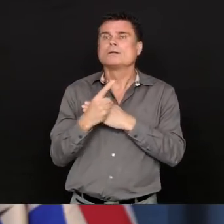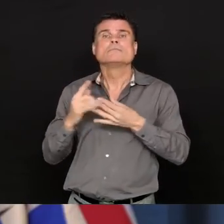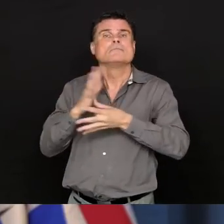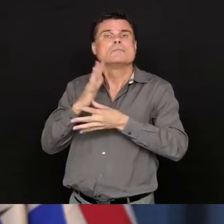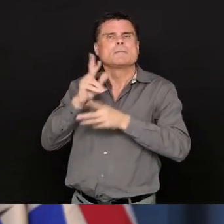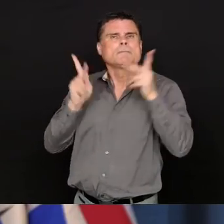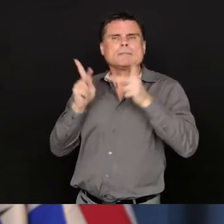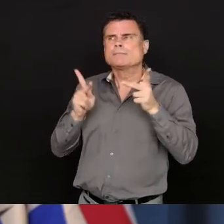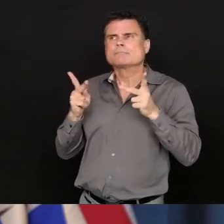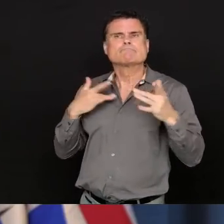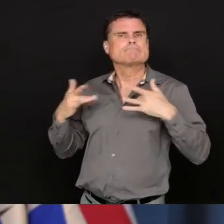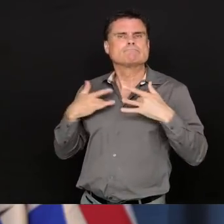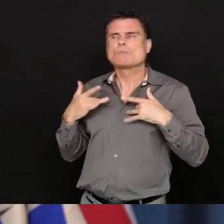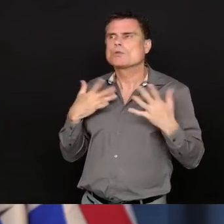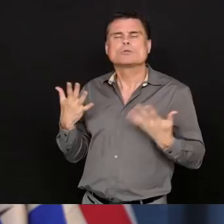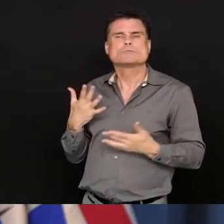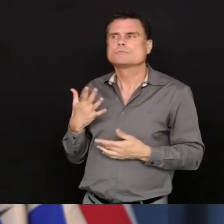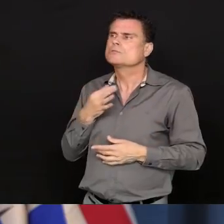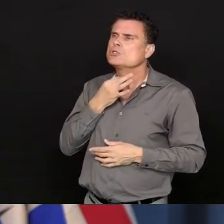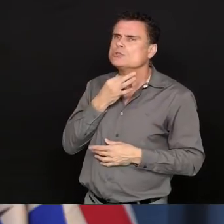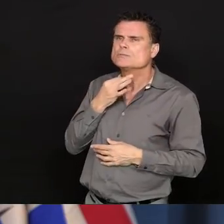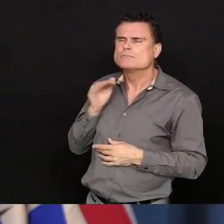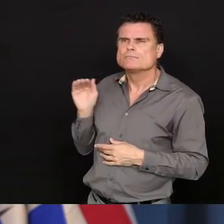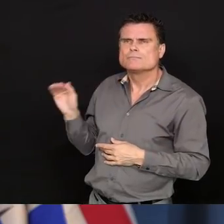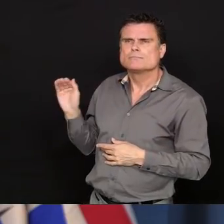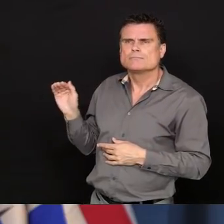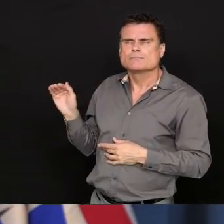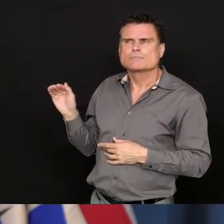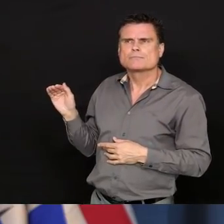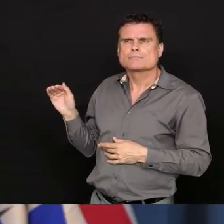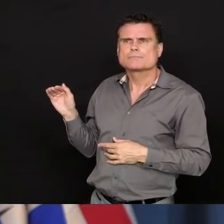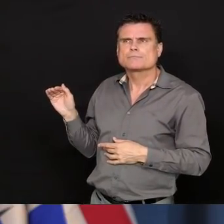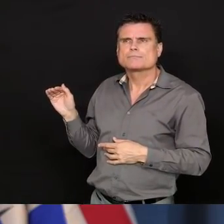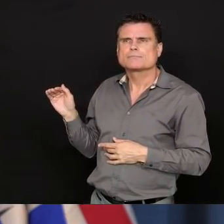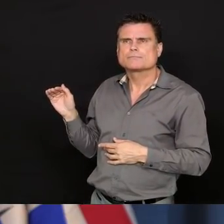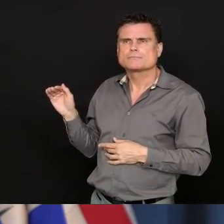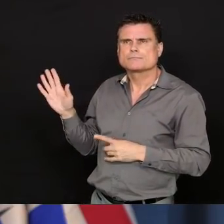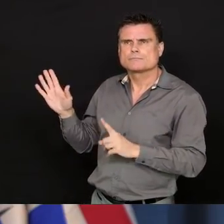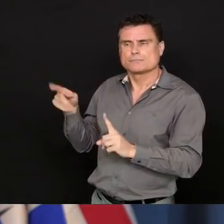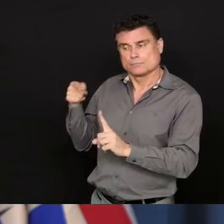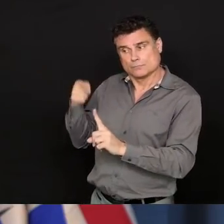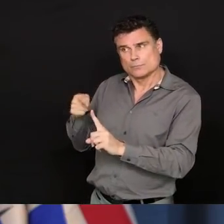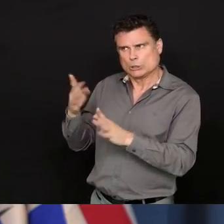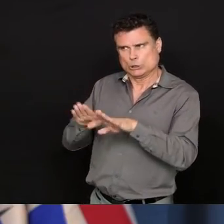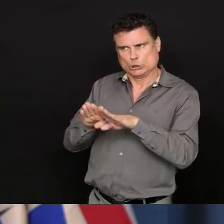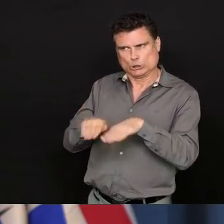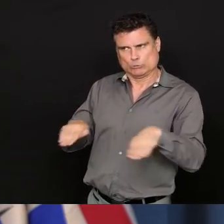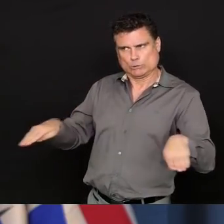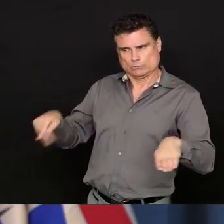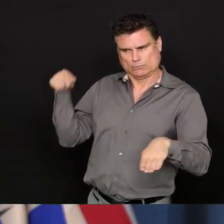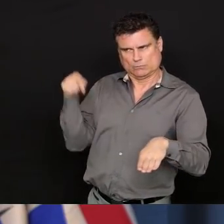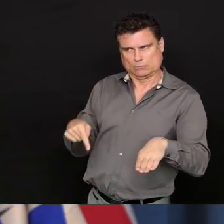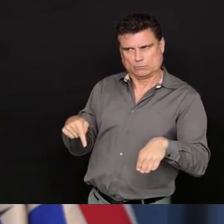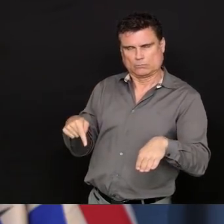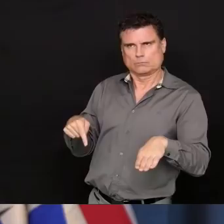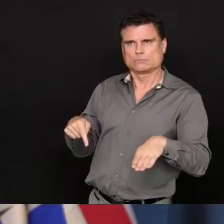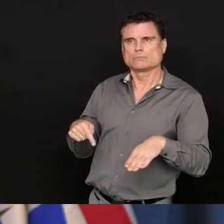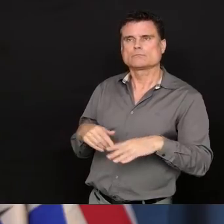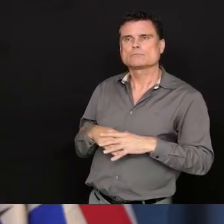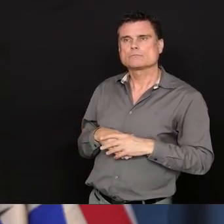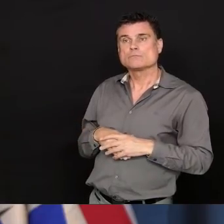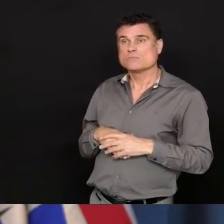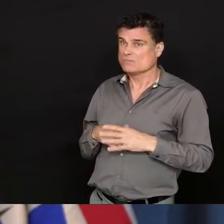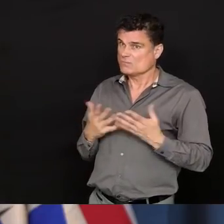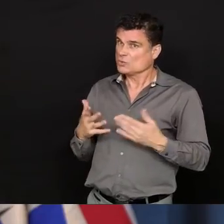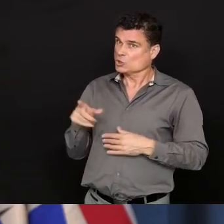the pandemic, is it advisable, and I guess this is because kids are no longer in school, is it advisable to have your grandparents look after young people